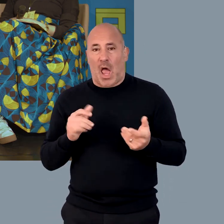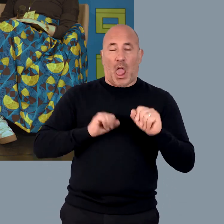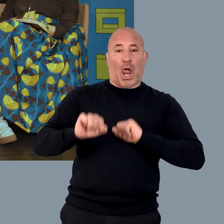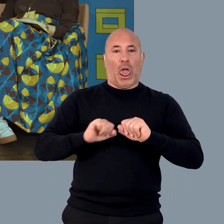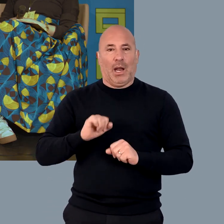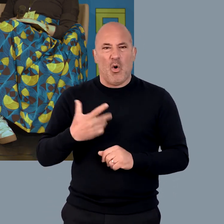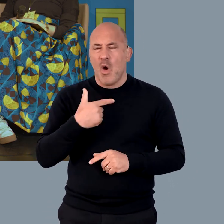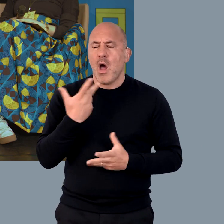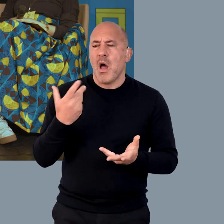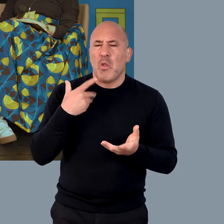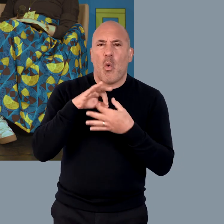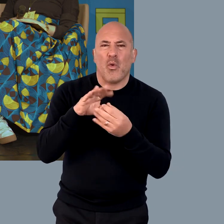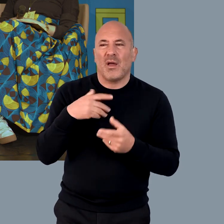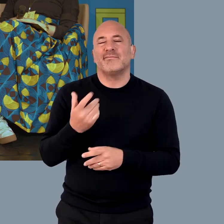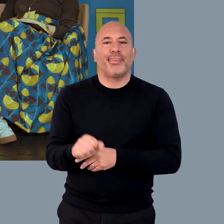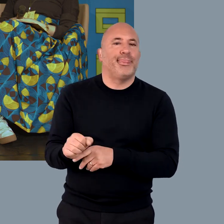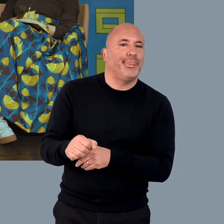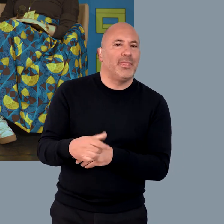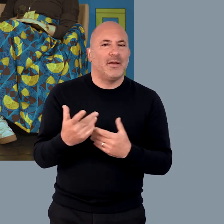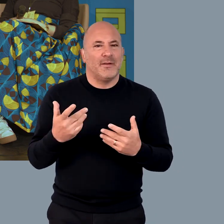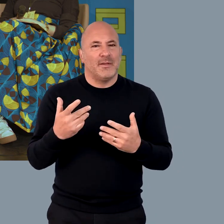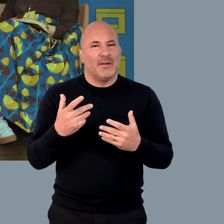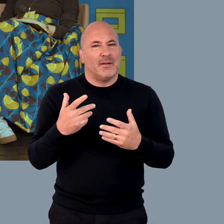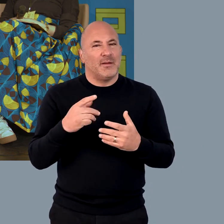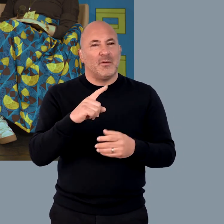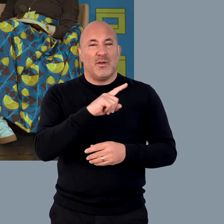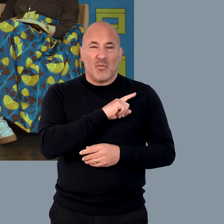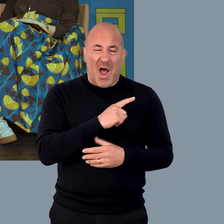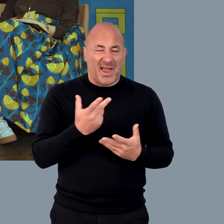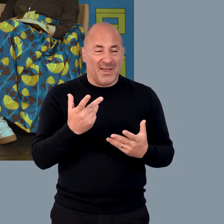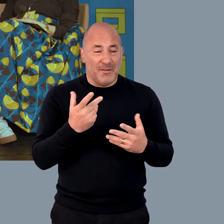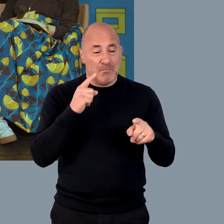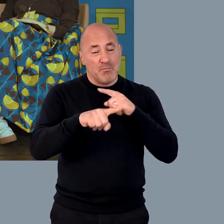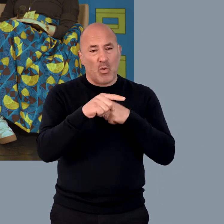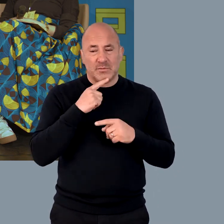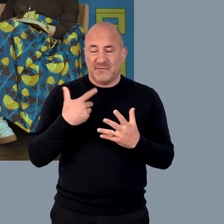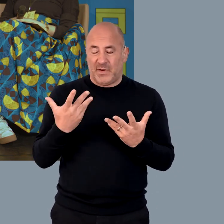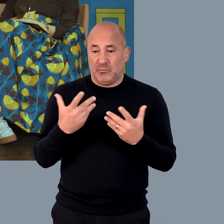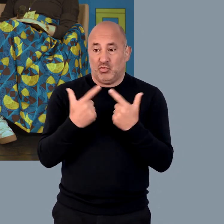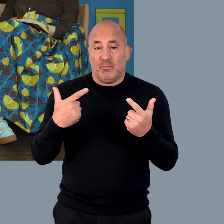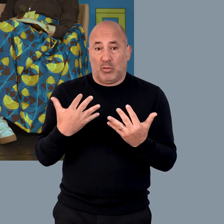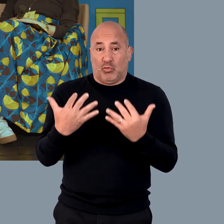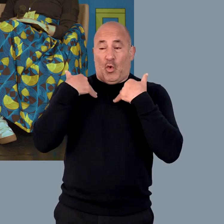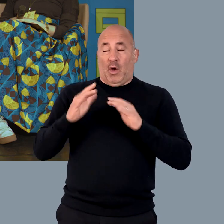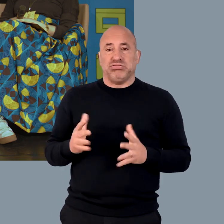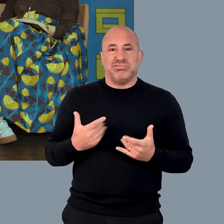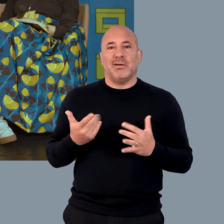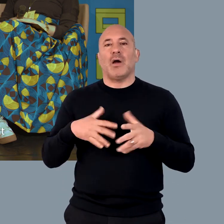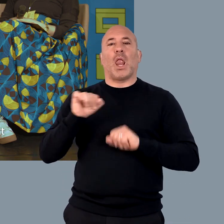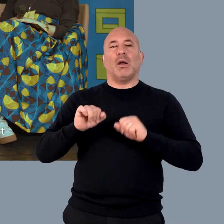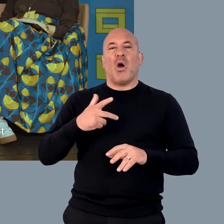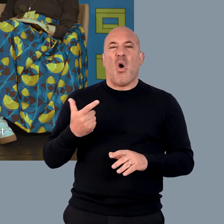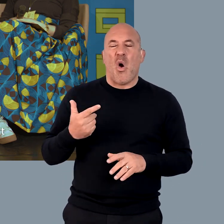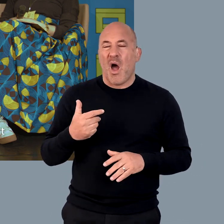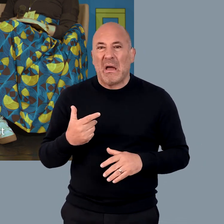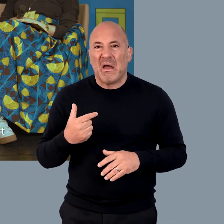responsibility and they say they get defensive or they are not engaged, it's a lot of times simply because they find it overwhelming, or